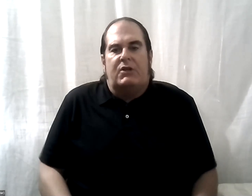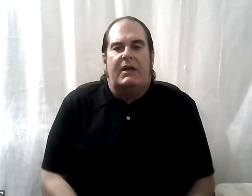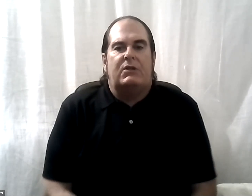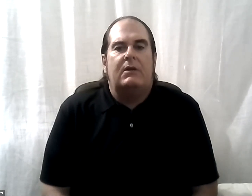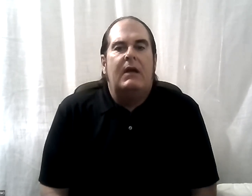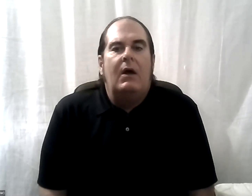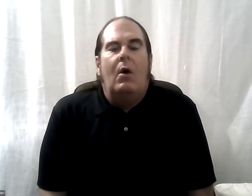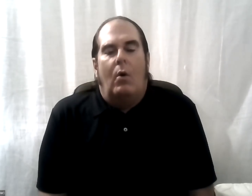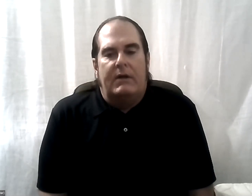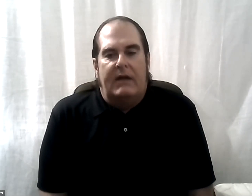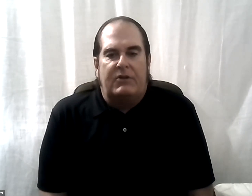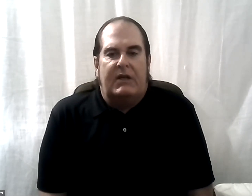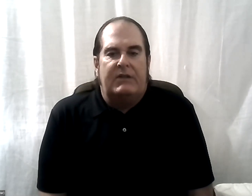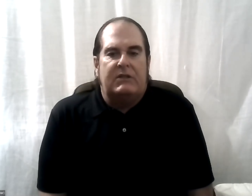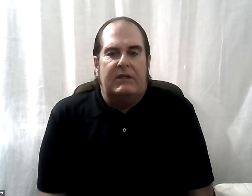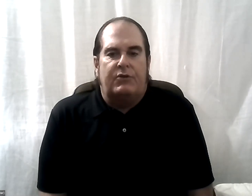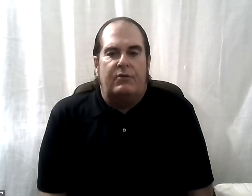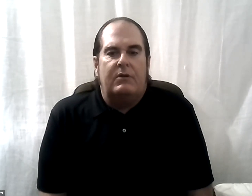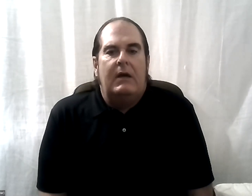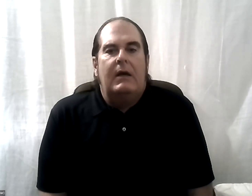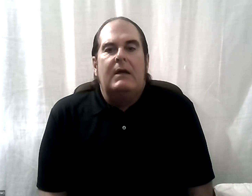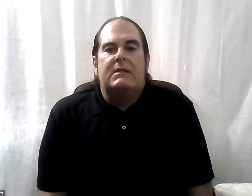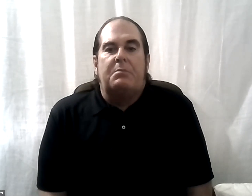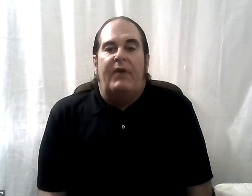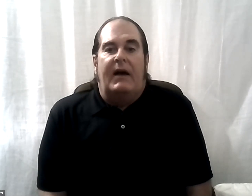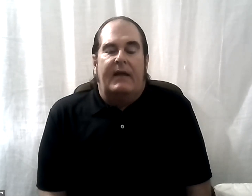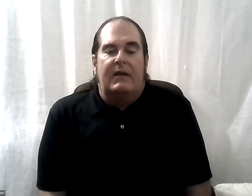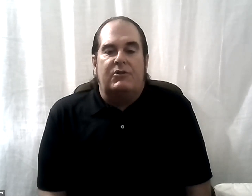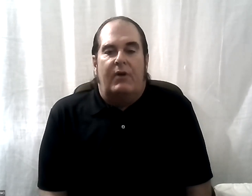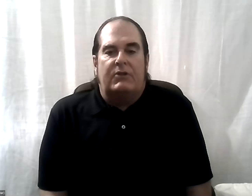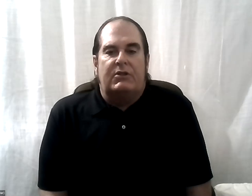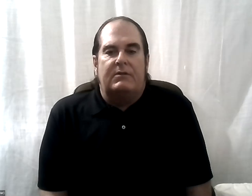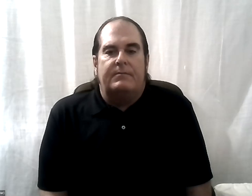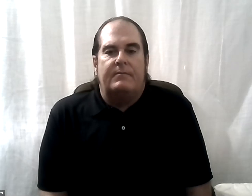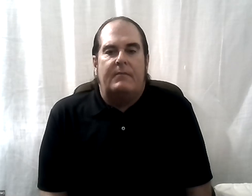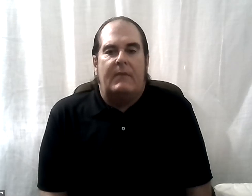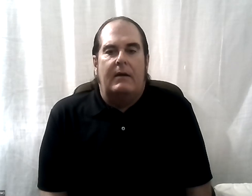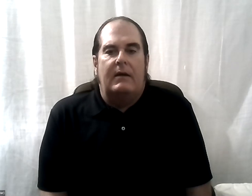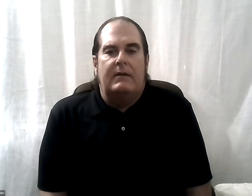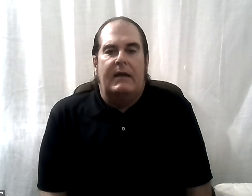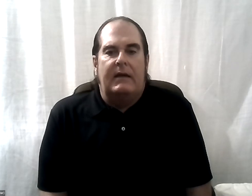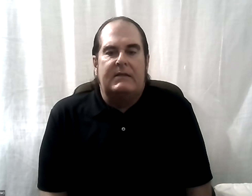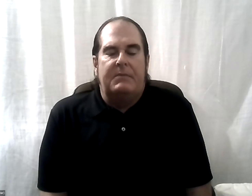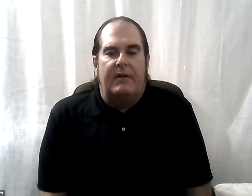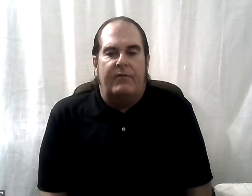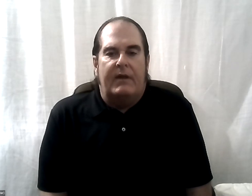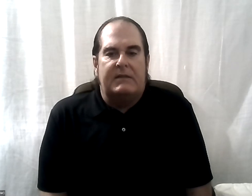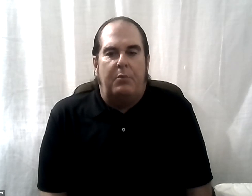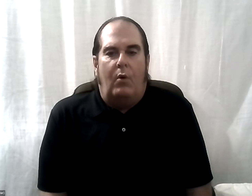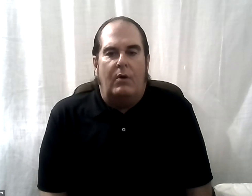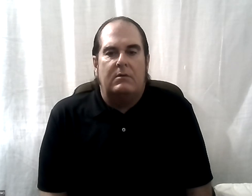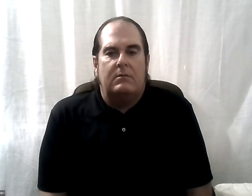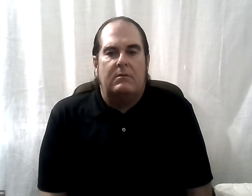special education or deaf education teacher to provide that instruction. And they need to be there for